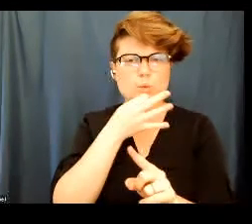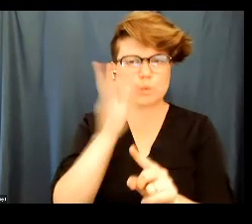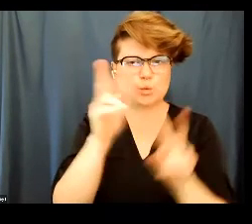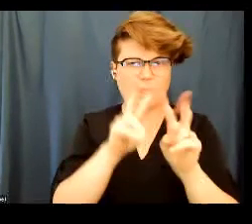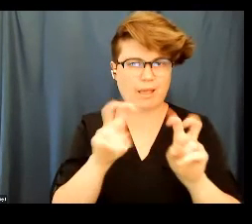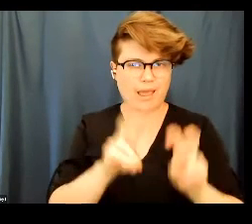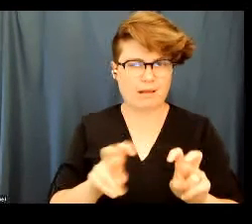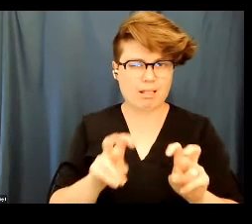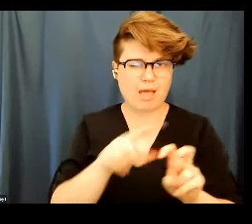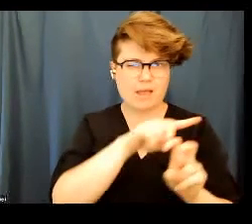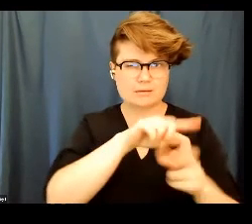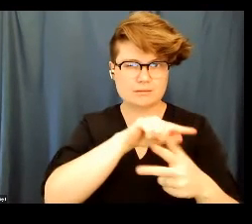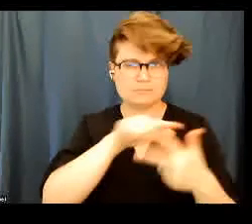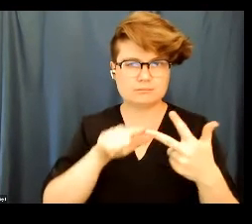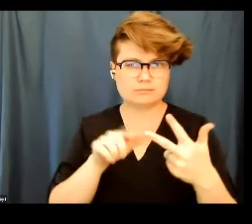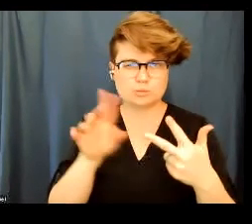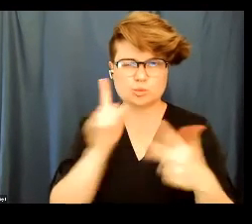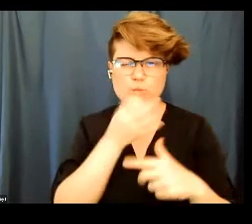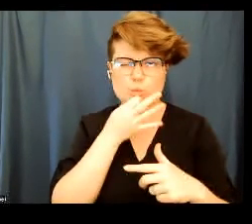second.